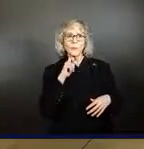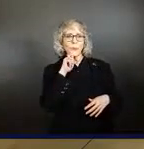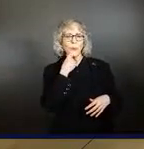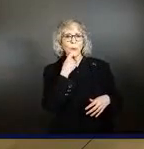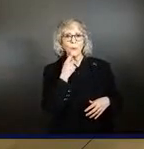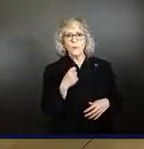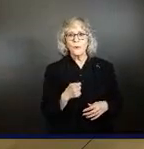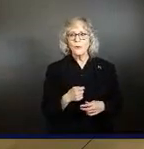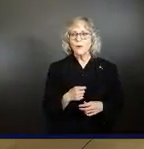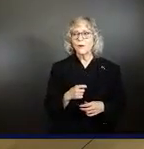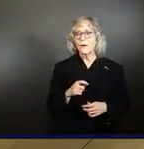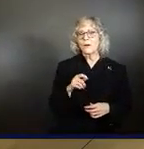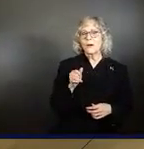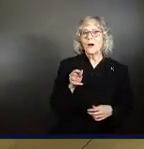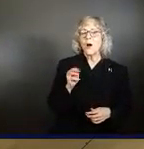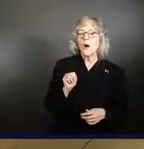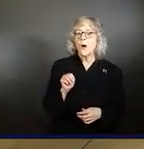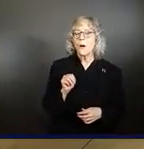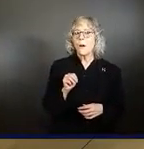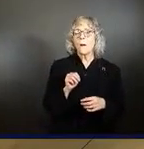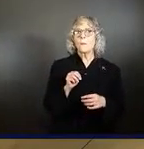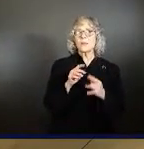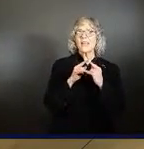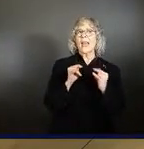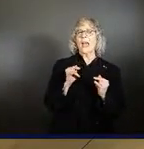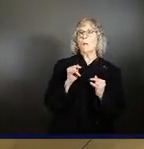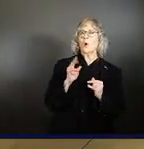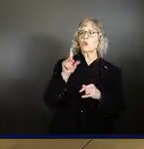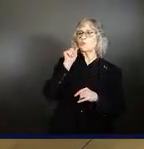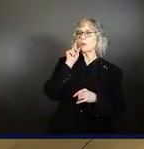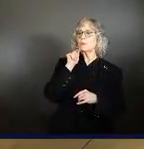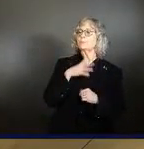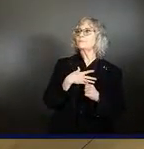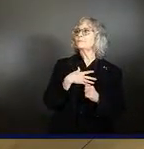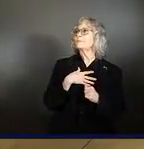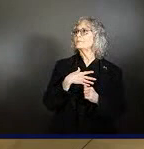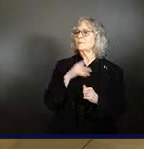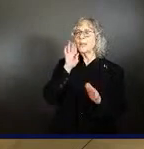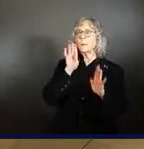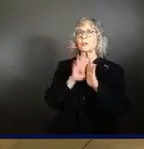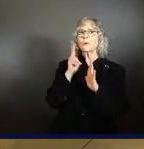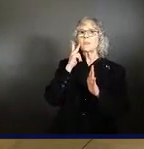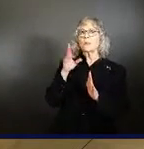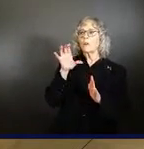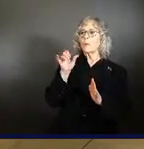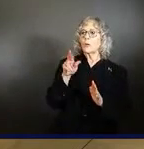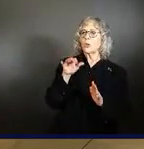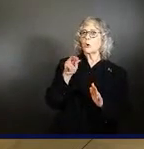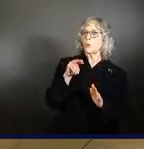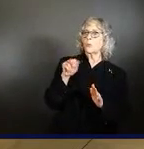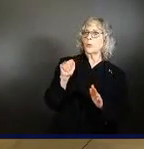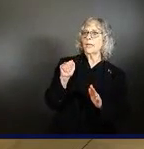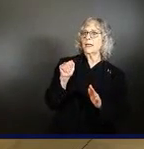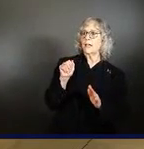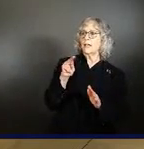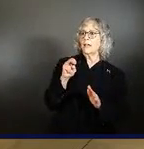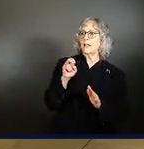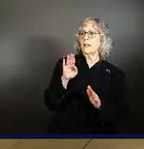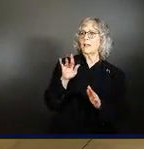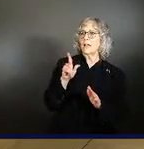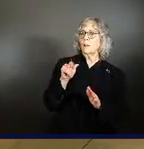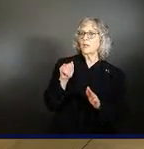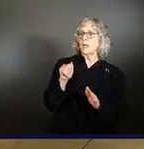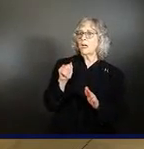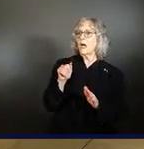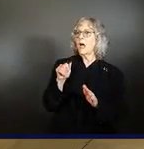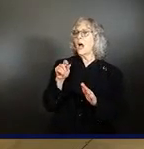We have Armed Camp on Twitter who asks, the pictures that we're seeing from the Carina Nebula, how old are they? And how